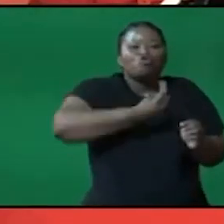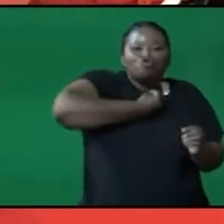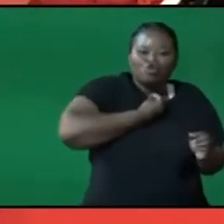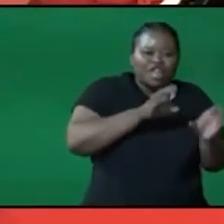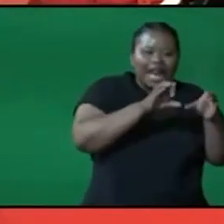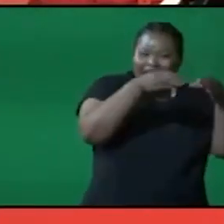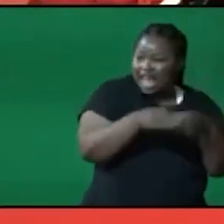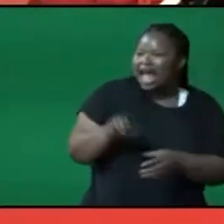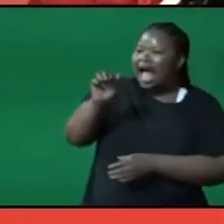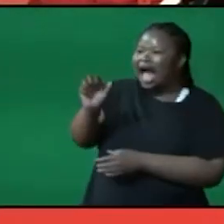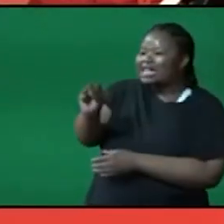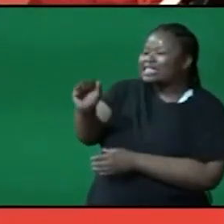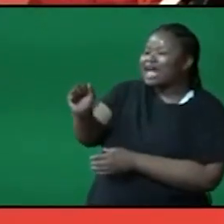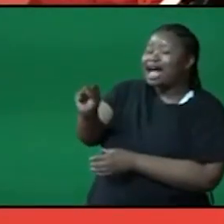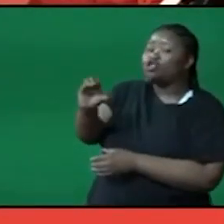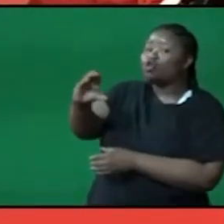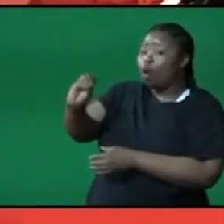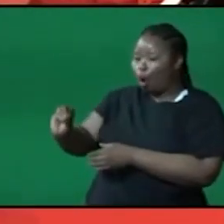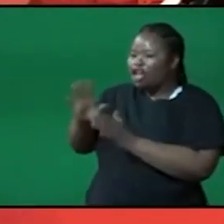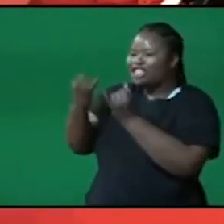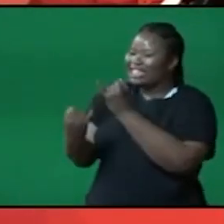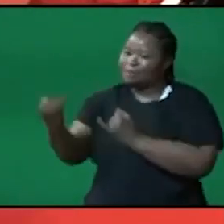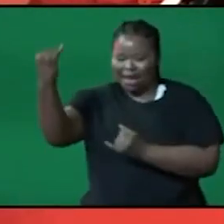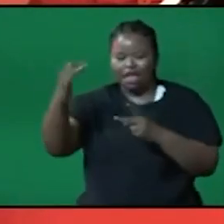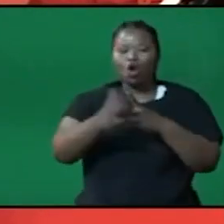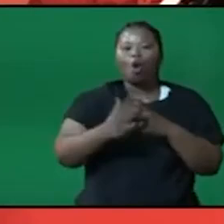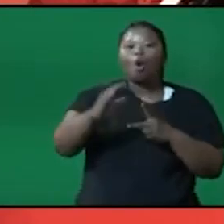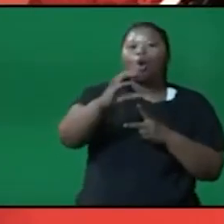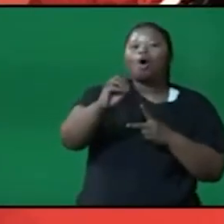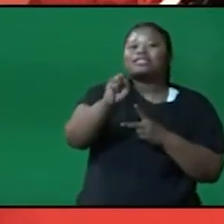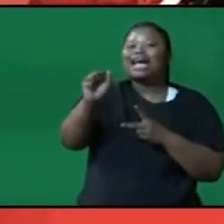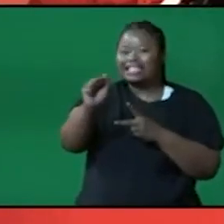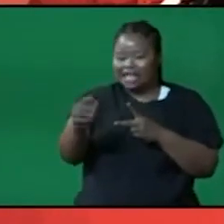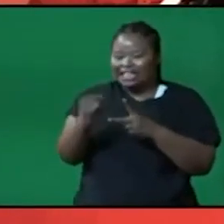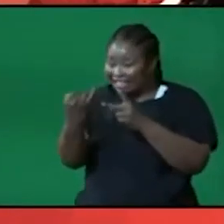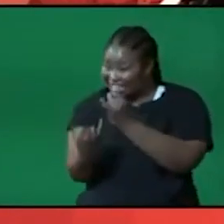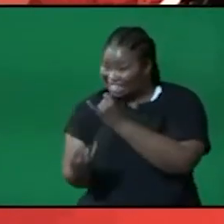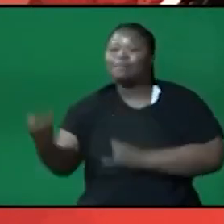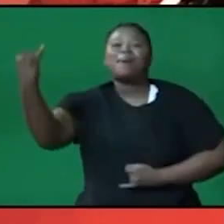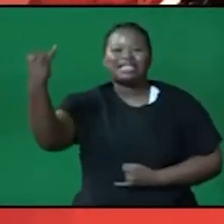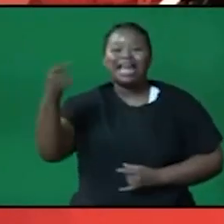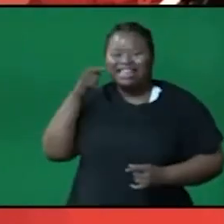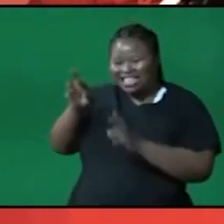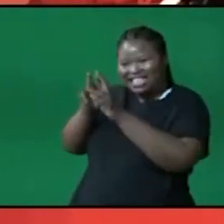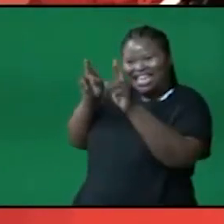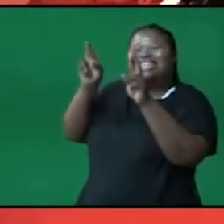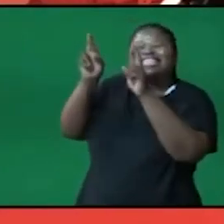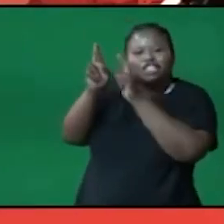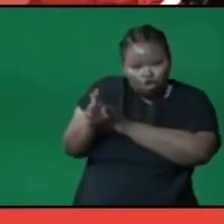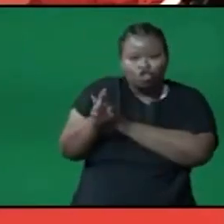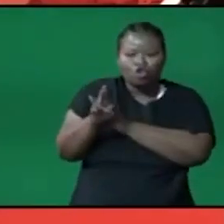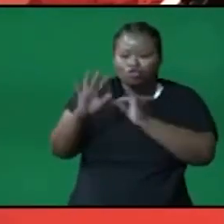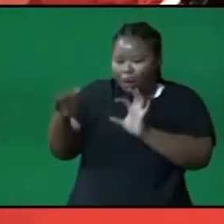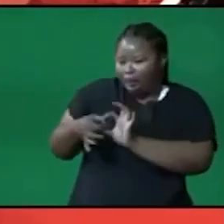is an independent organization. COSAS is an independent organization that took a resolution to align